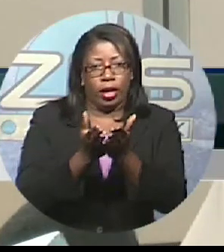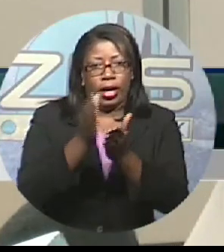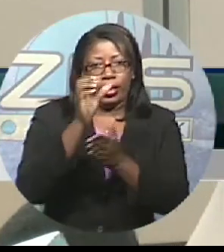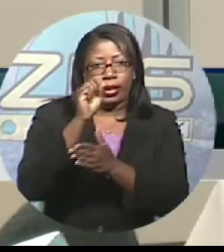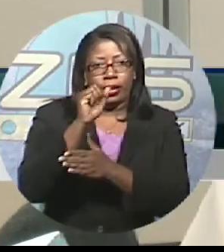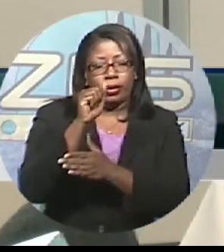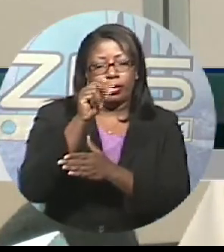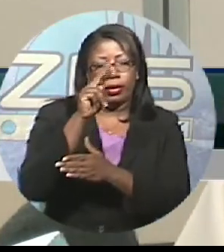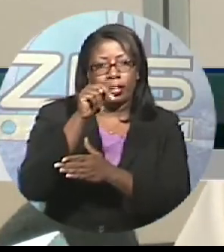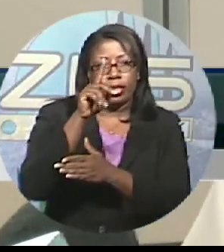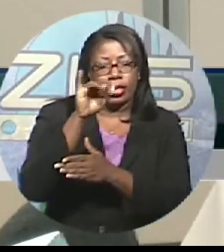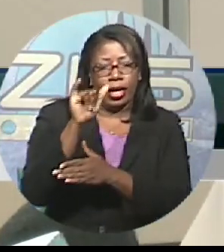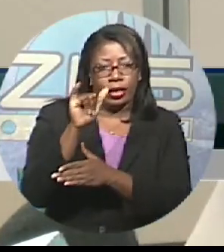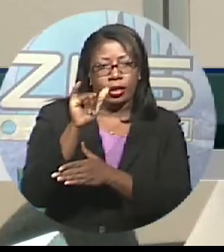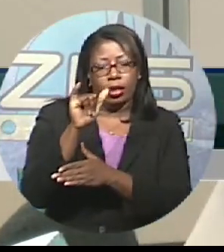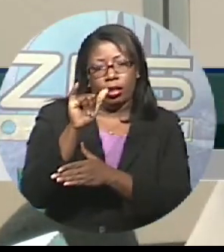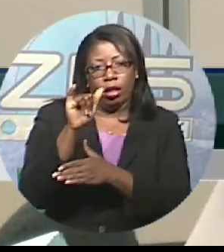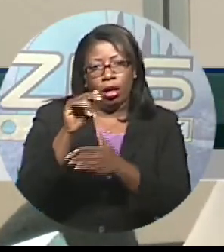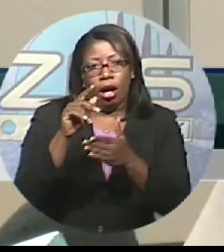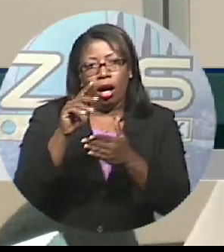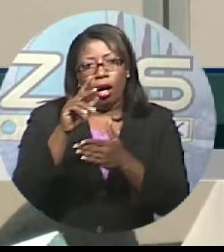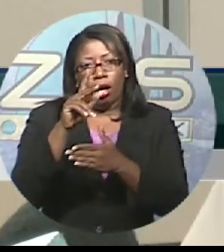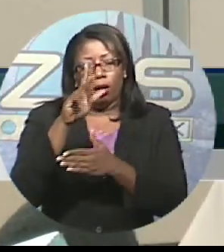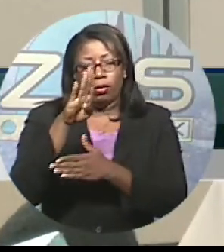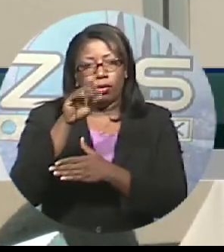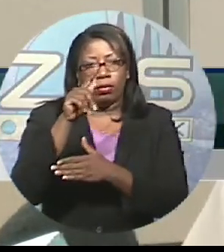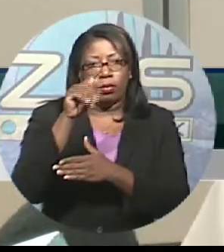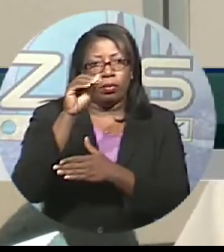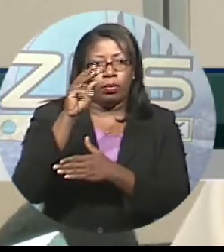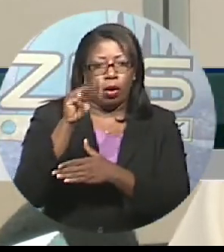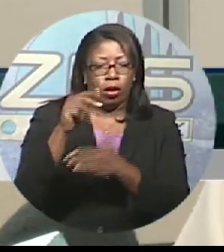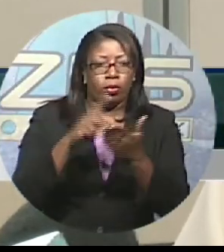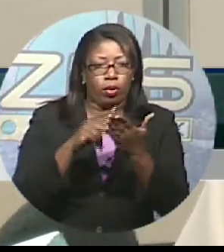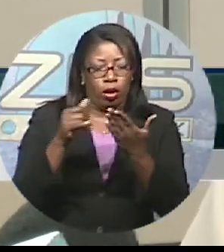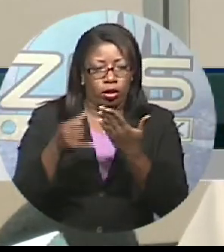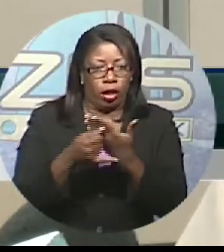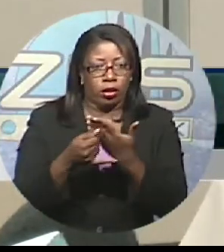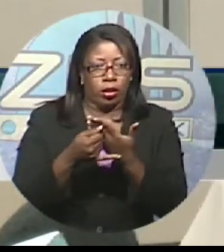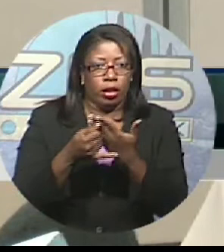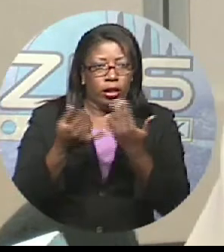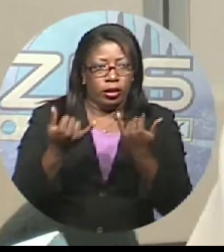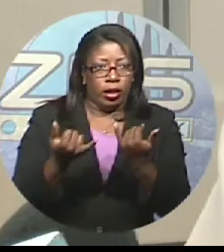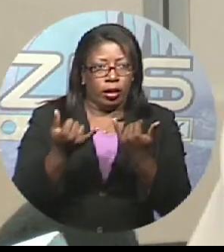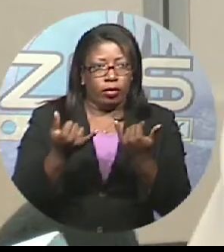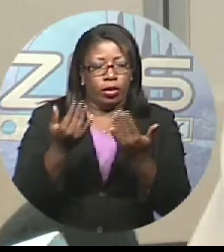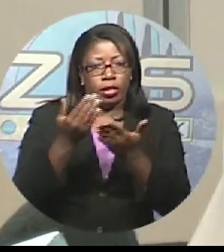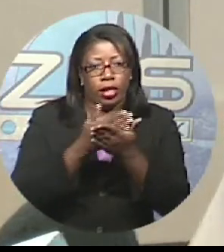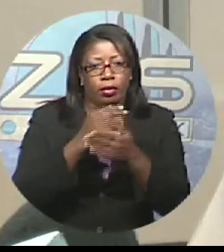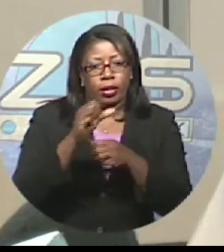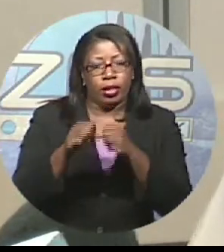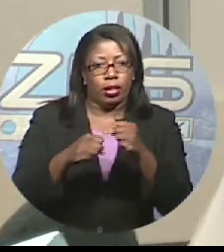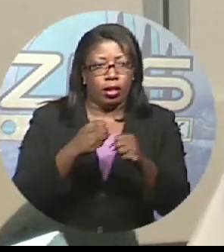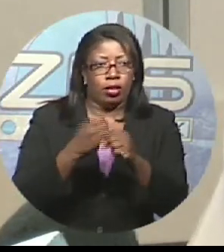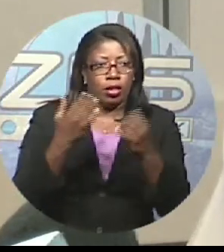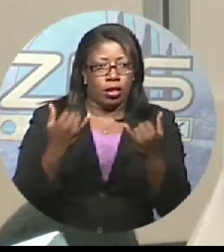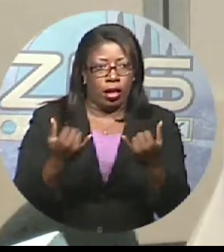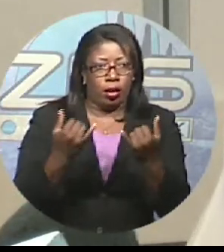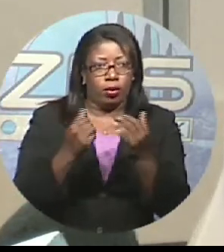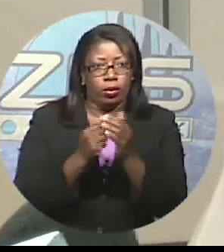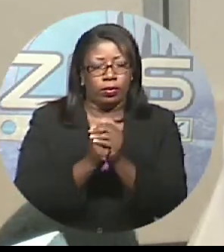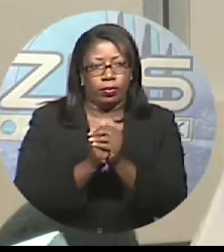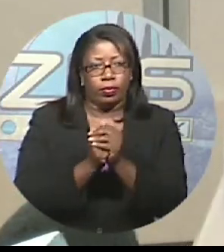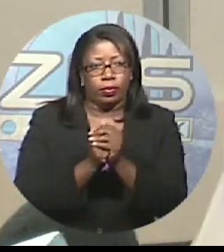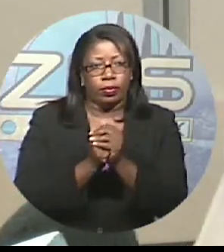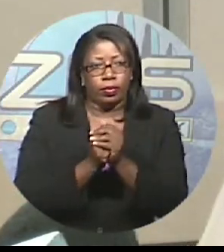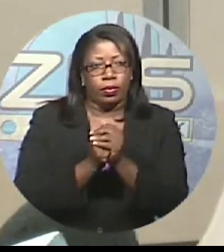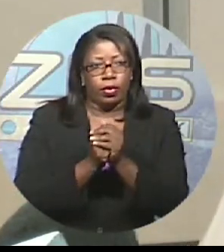should suffice maritime security from the surface level for some years to come. I would dare say